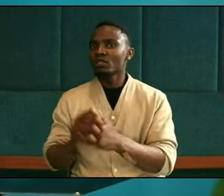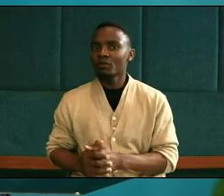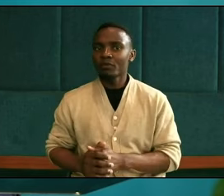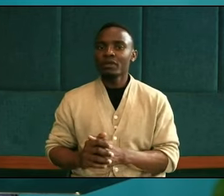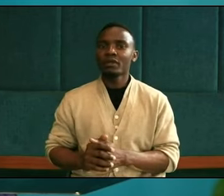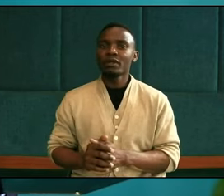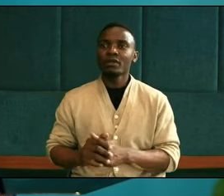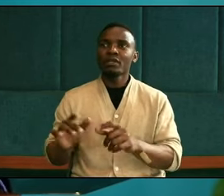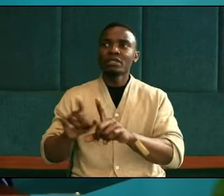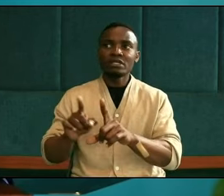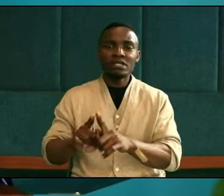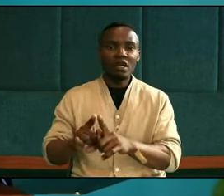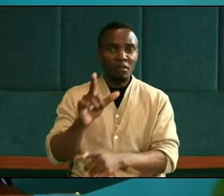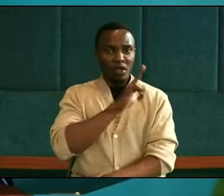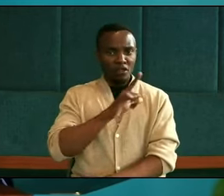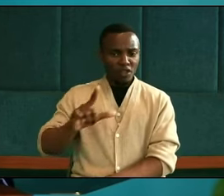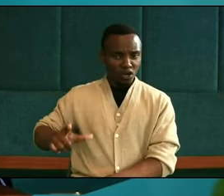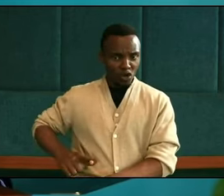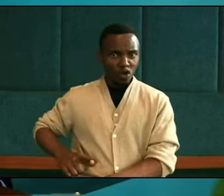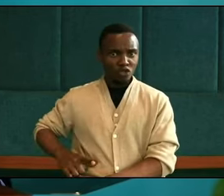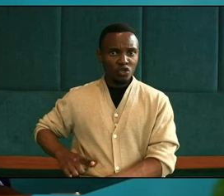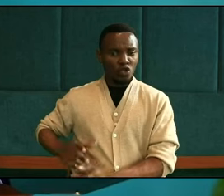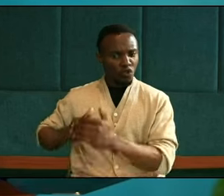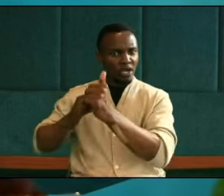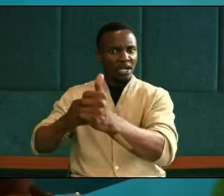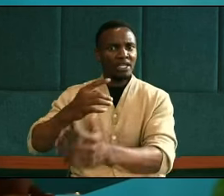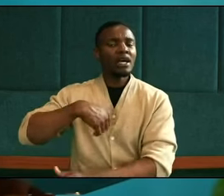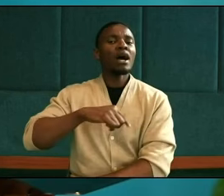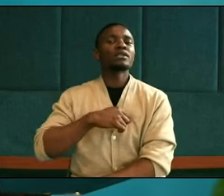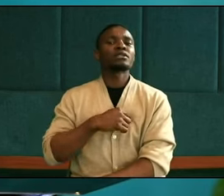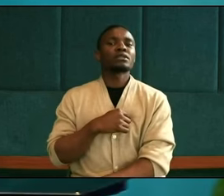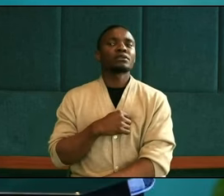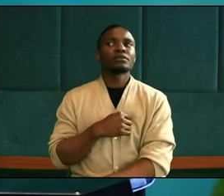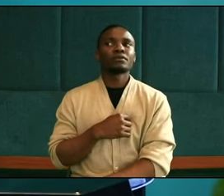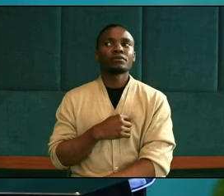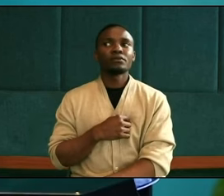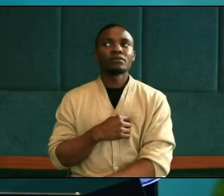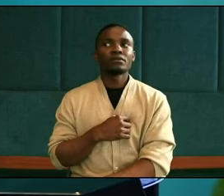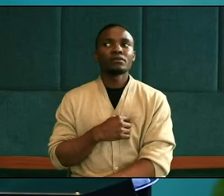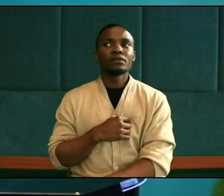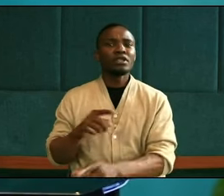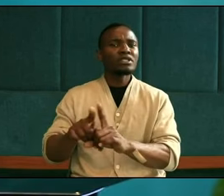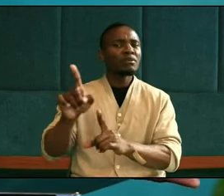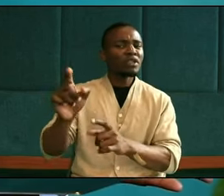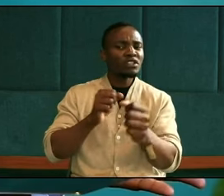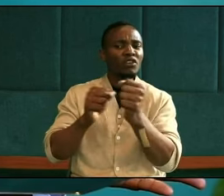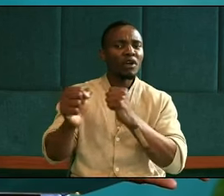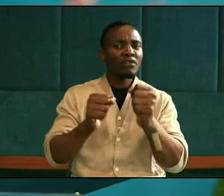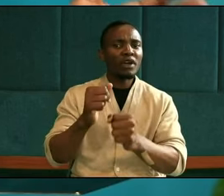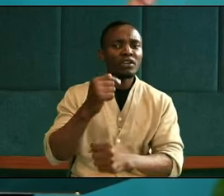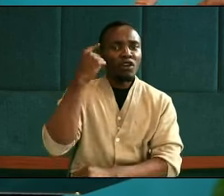the Lord will act on our behalf. Please do know this. This battle did not belong to the